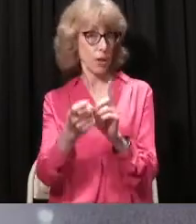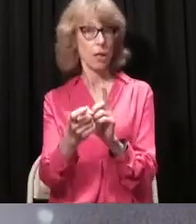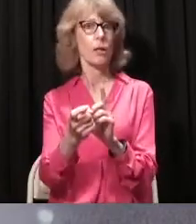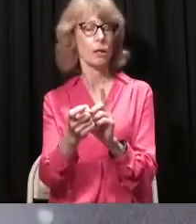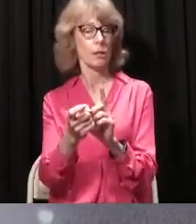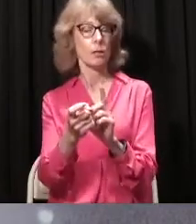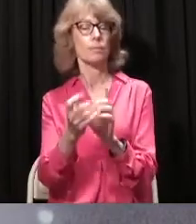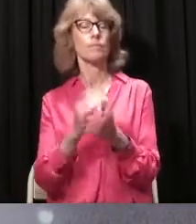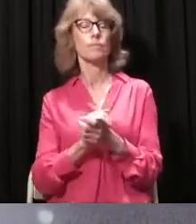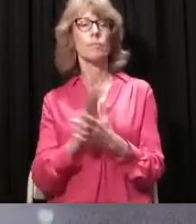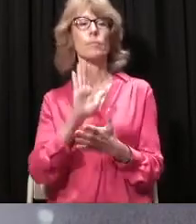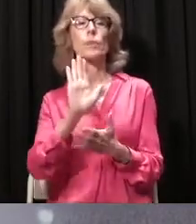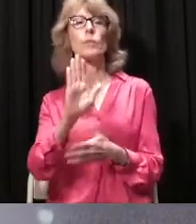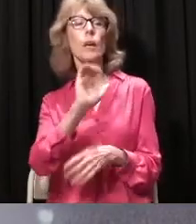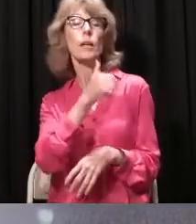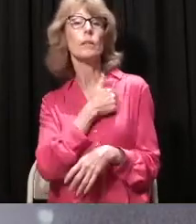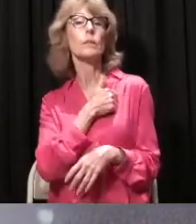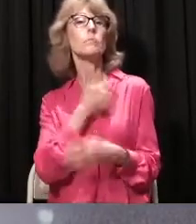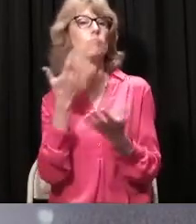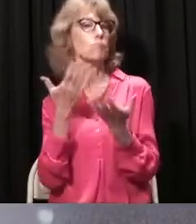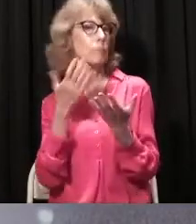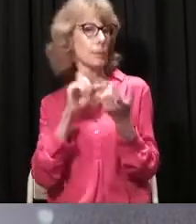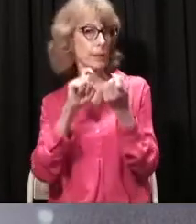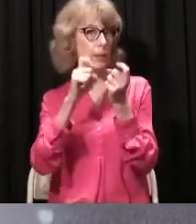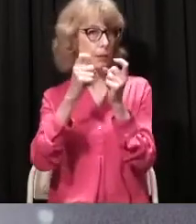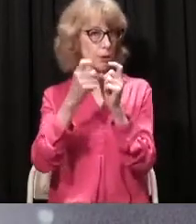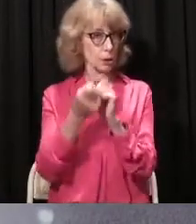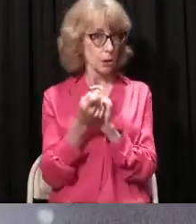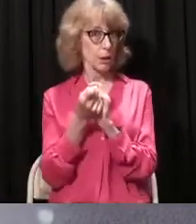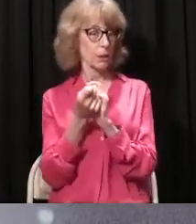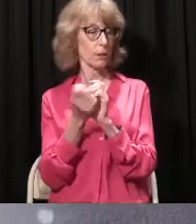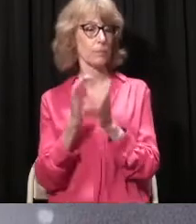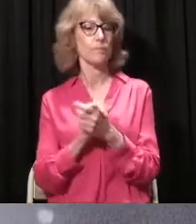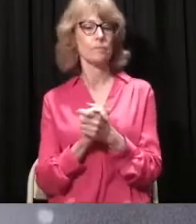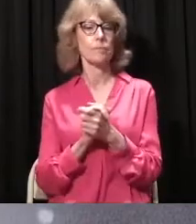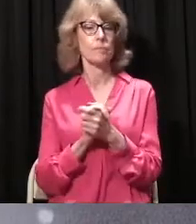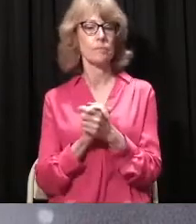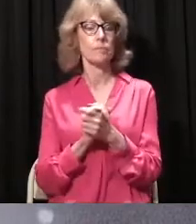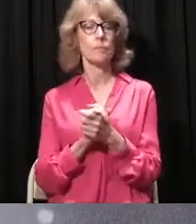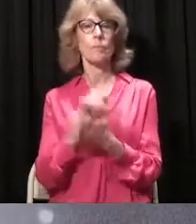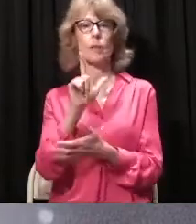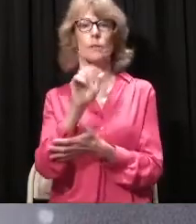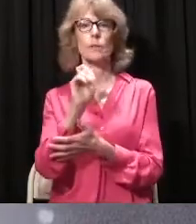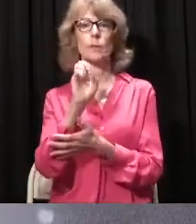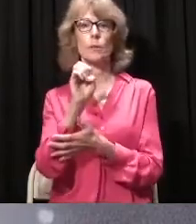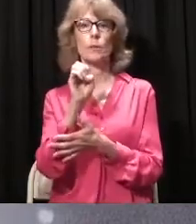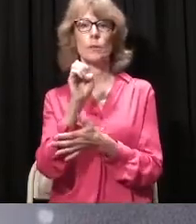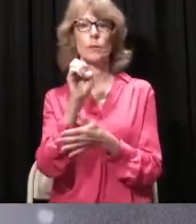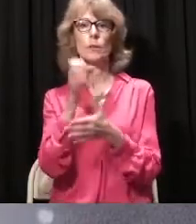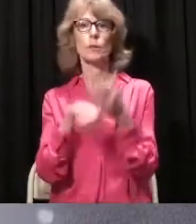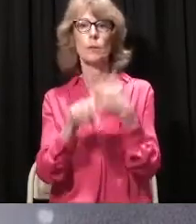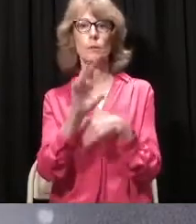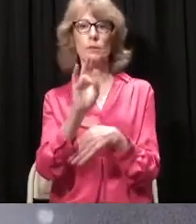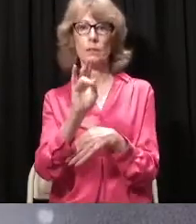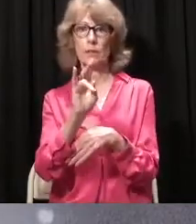your attitude about gratitude. So, Luke chapter 17, we're going to hop into a story